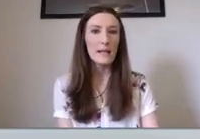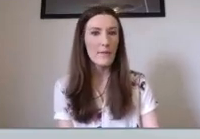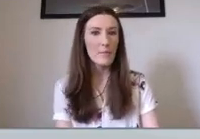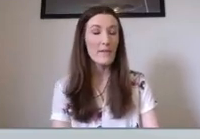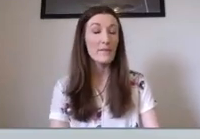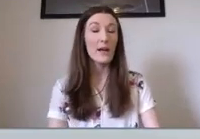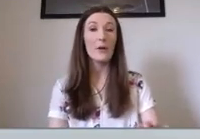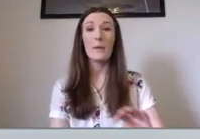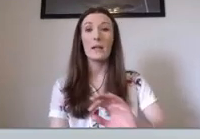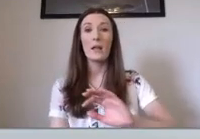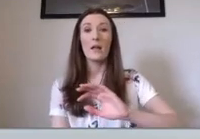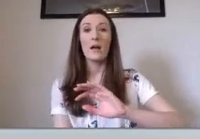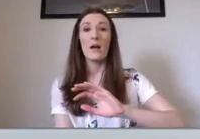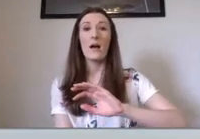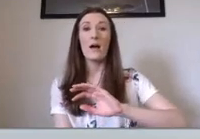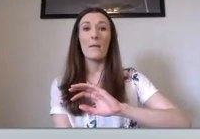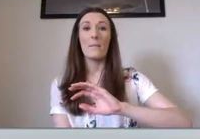Communicating in a deaf environment.